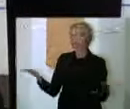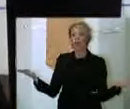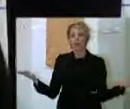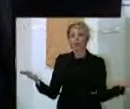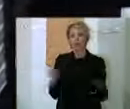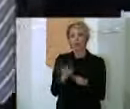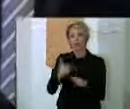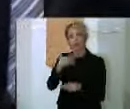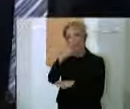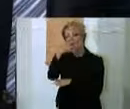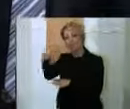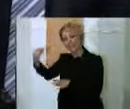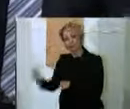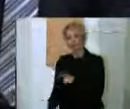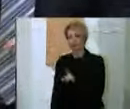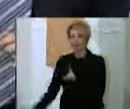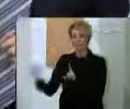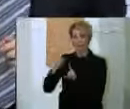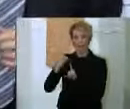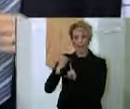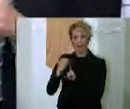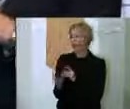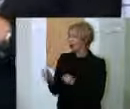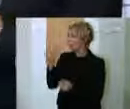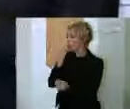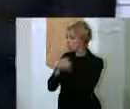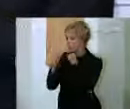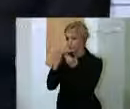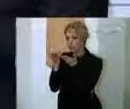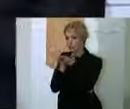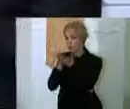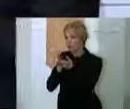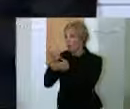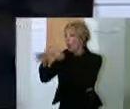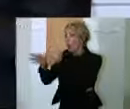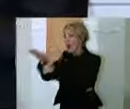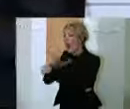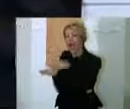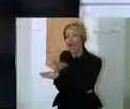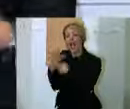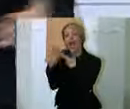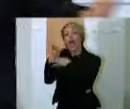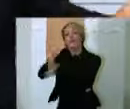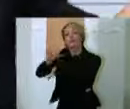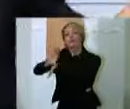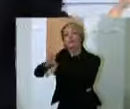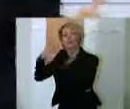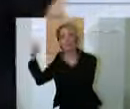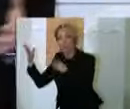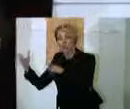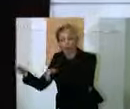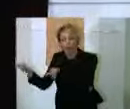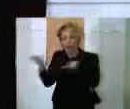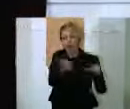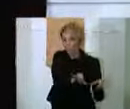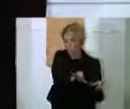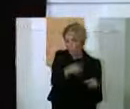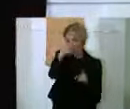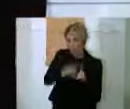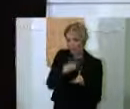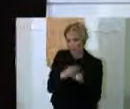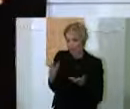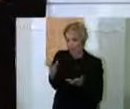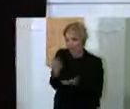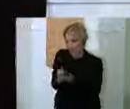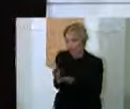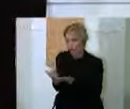So before we leave this morning, we'd remind you, of course, that refreshments are served in the courtyard directly after worship. And today is also the monthly